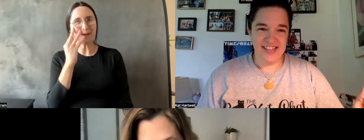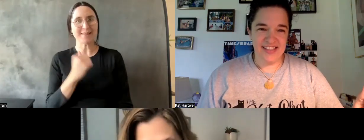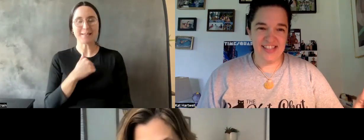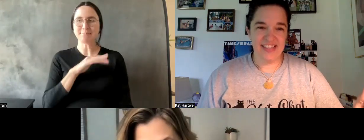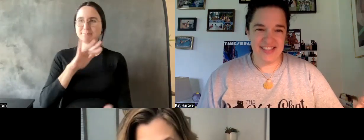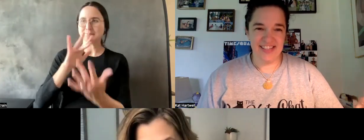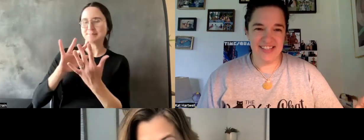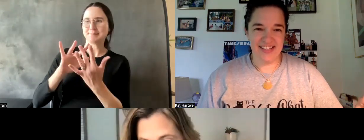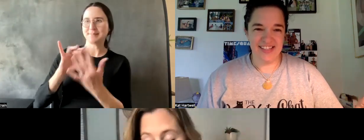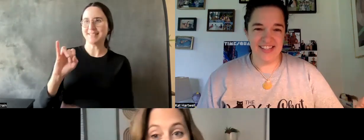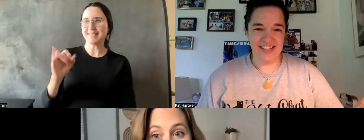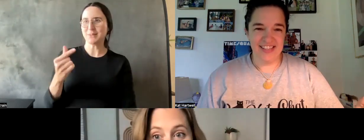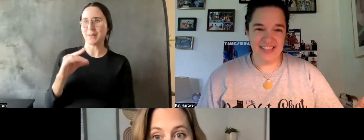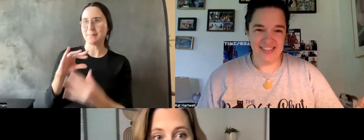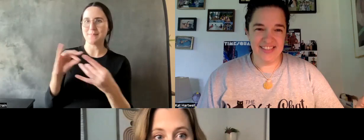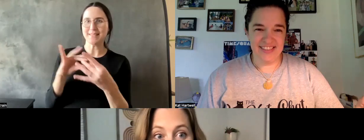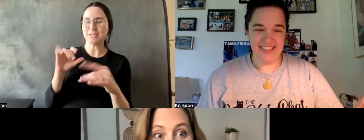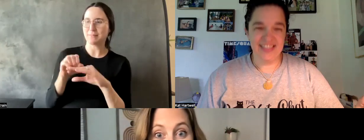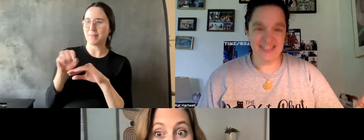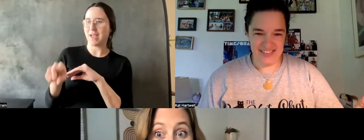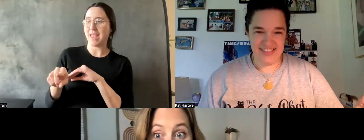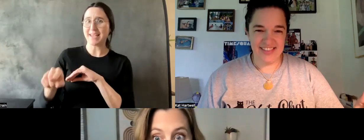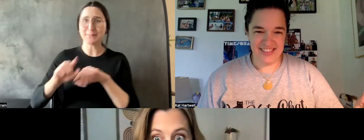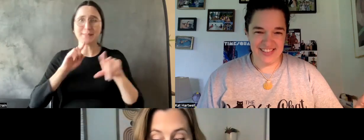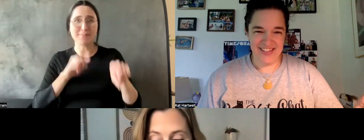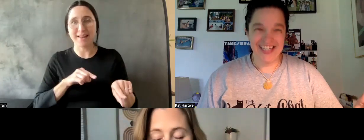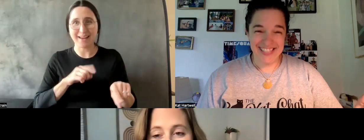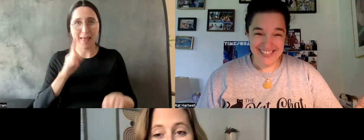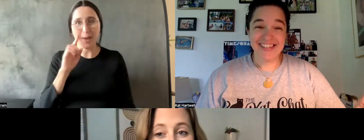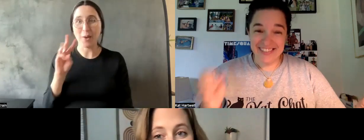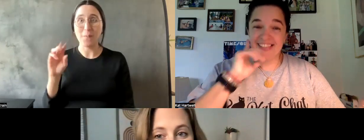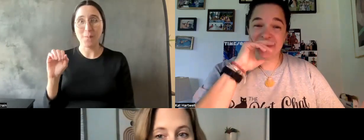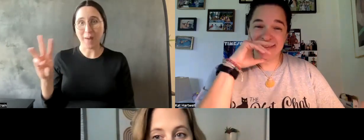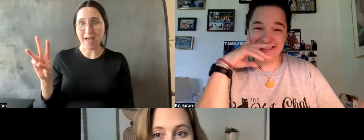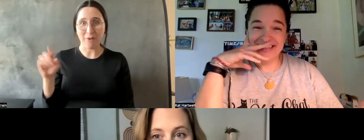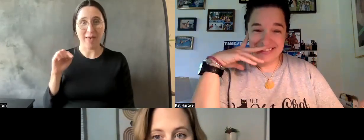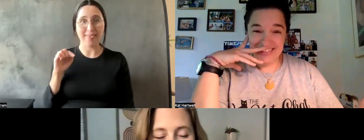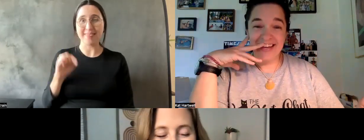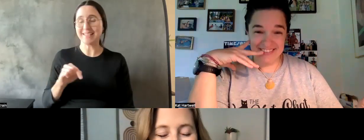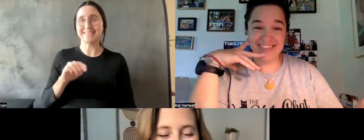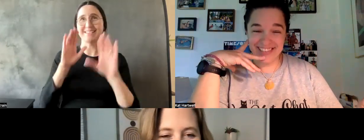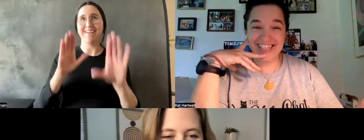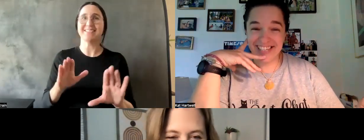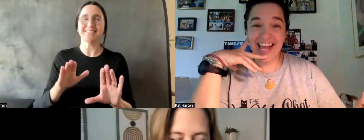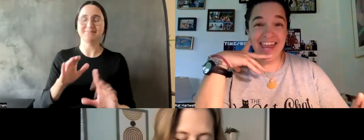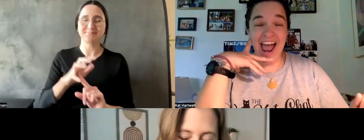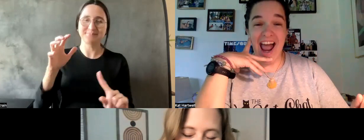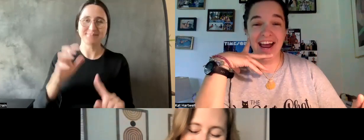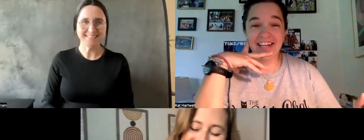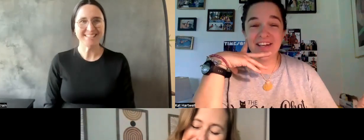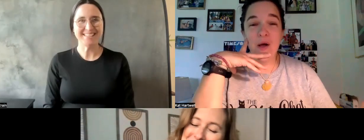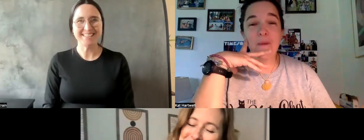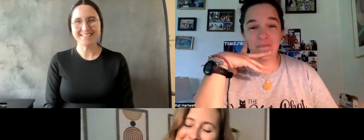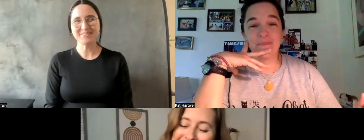like someone that I've seen on television, like I was like, whoa, like this is just awesome.